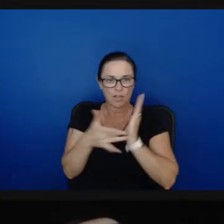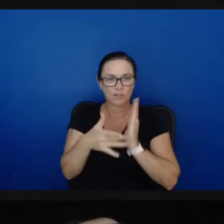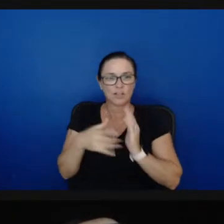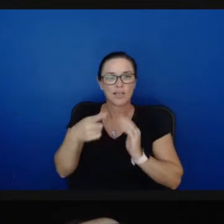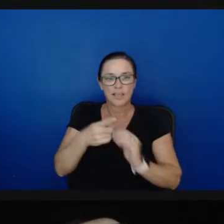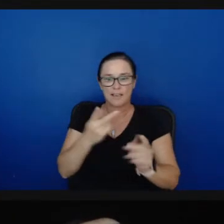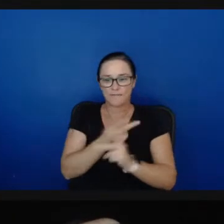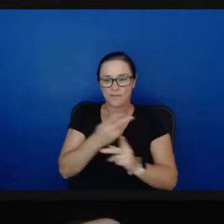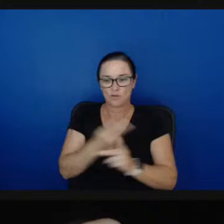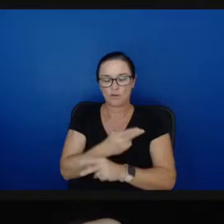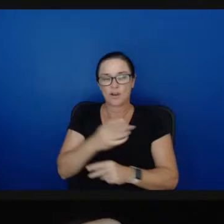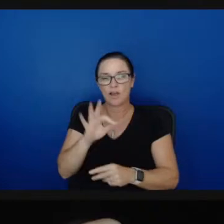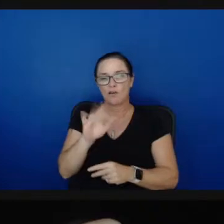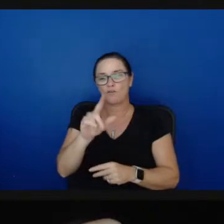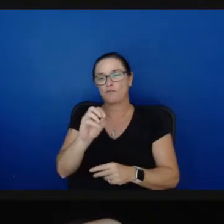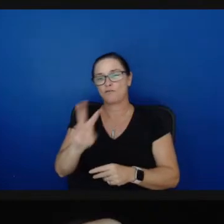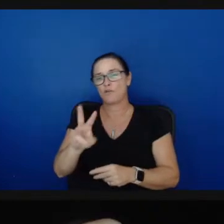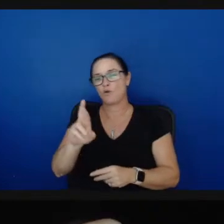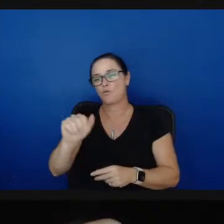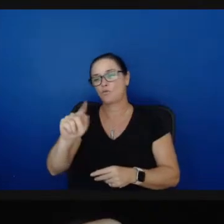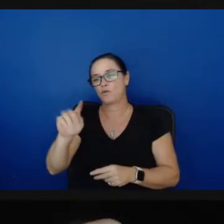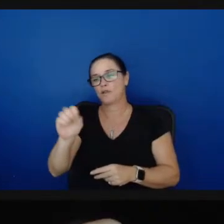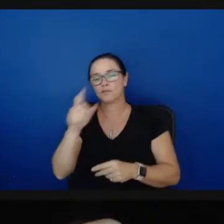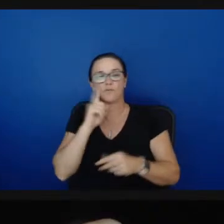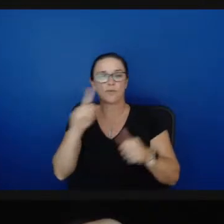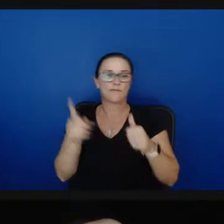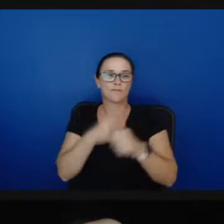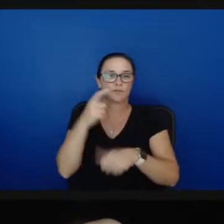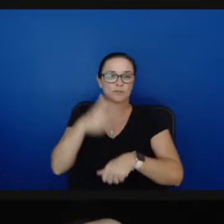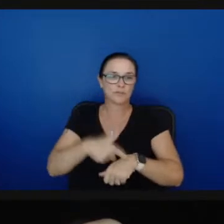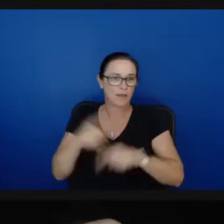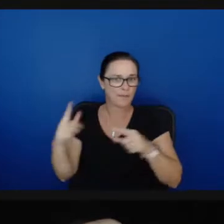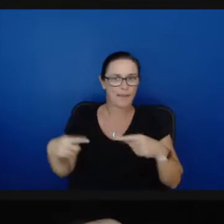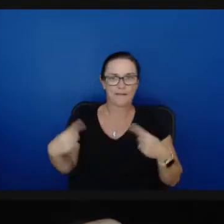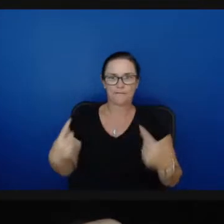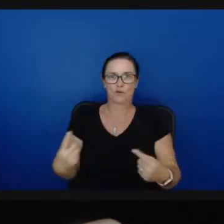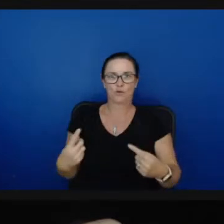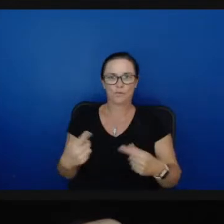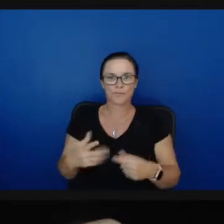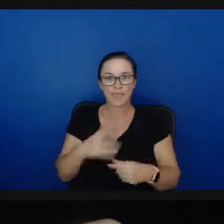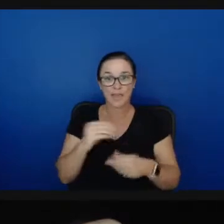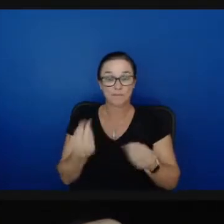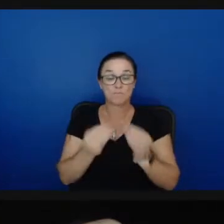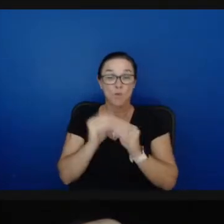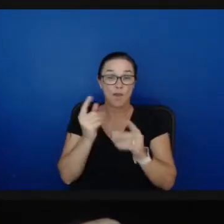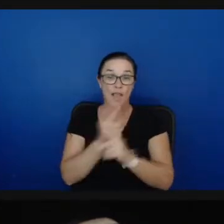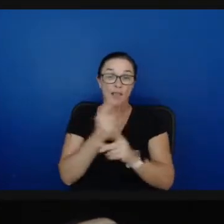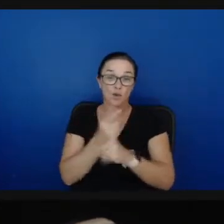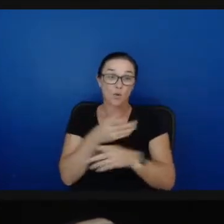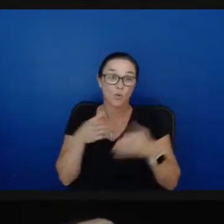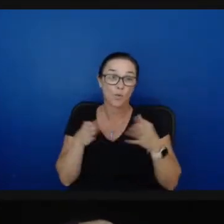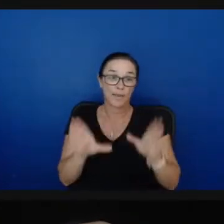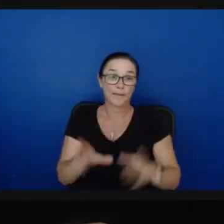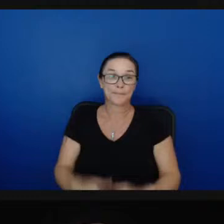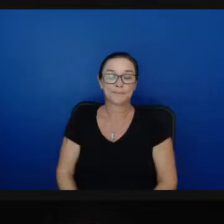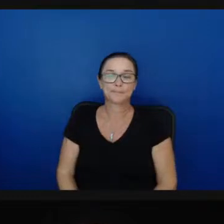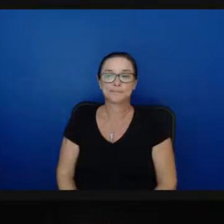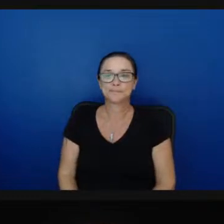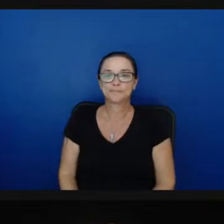for the first time with this technique, and a more accurate way of doing that than other times in the